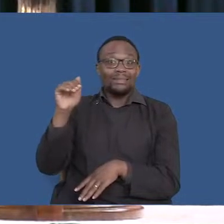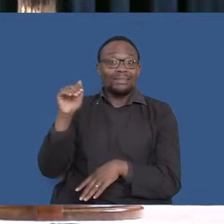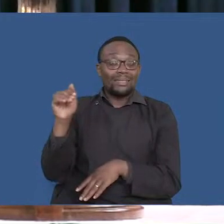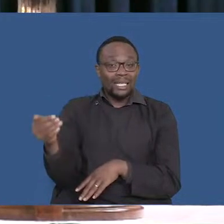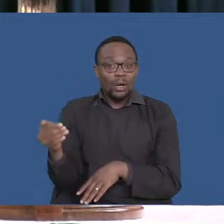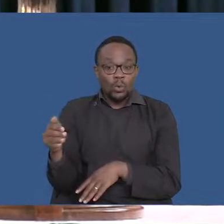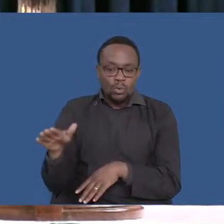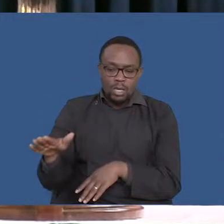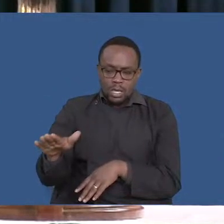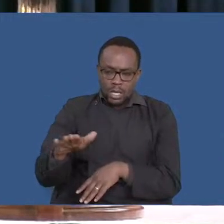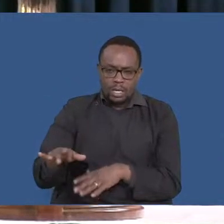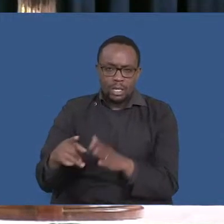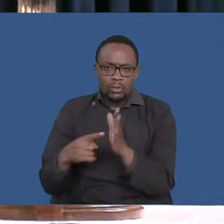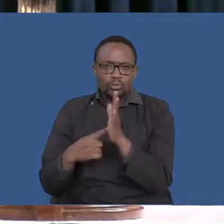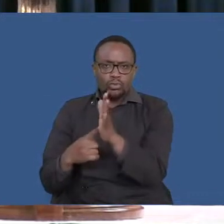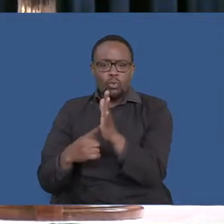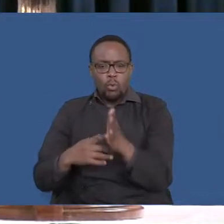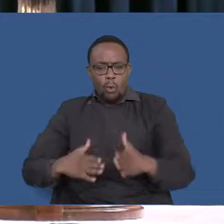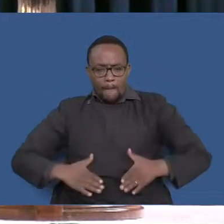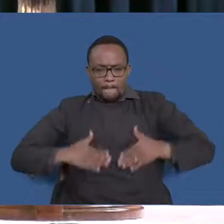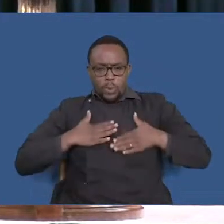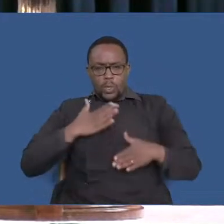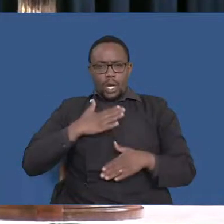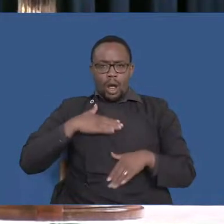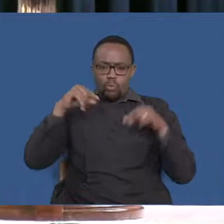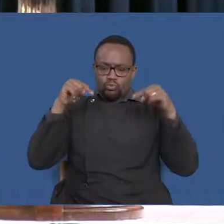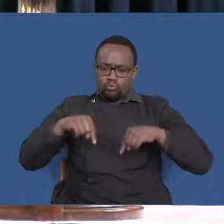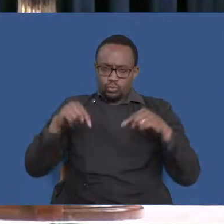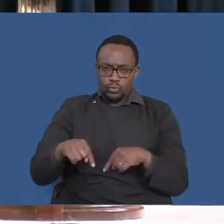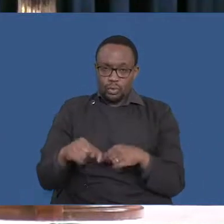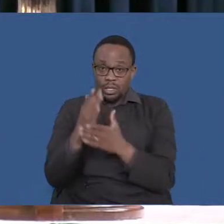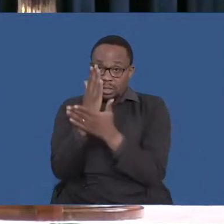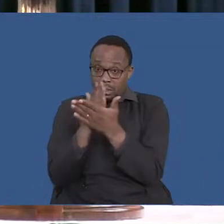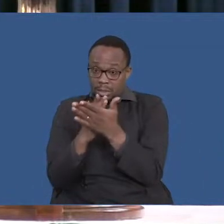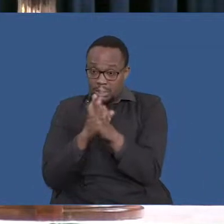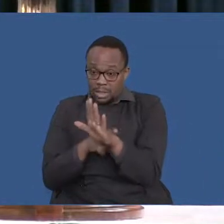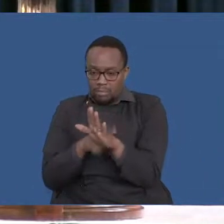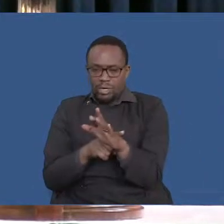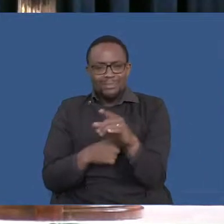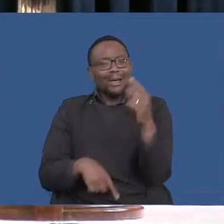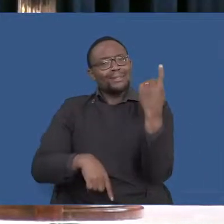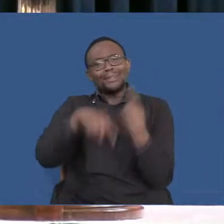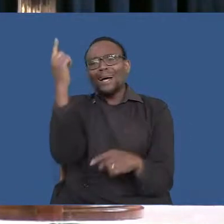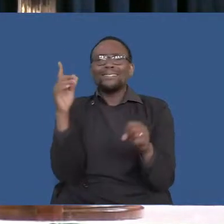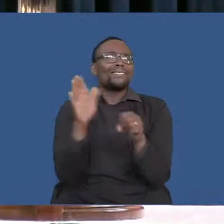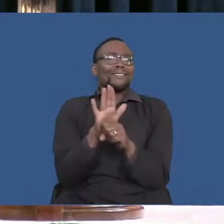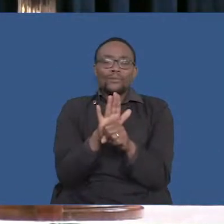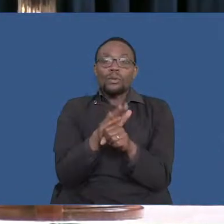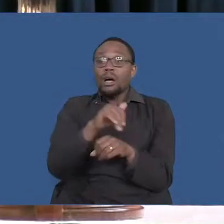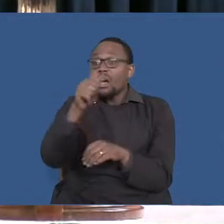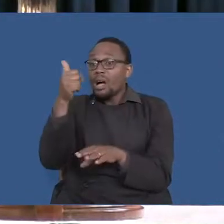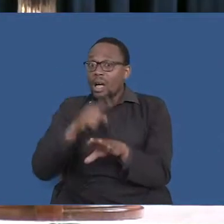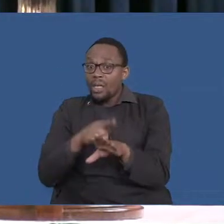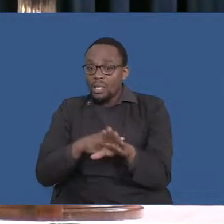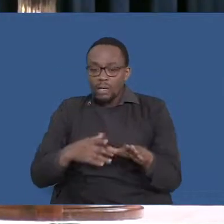is an emblem of what the flesh is to us today. There are times we go victorious against the flesh, but there are times